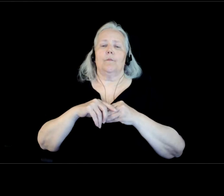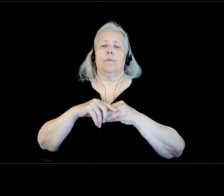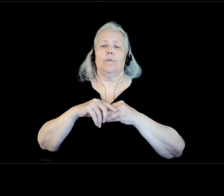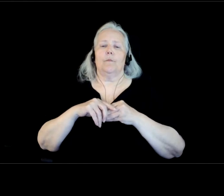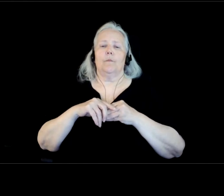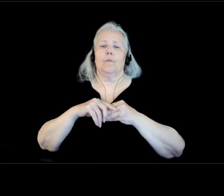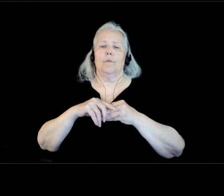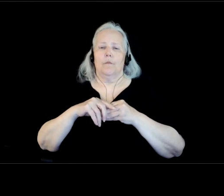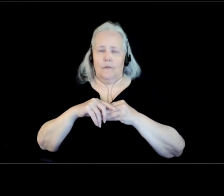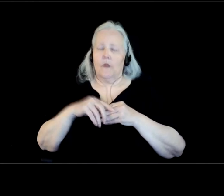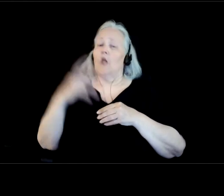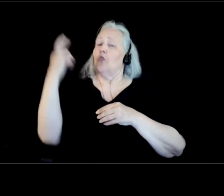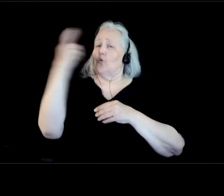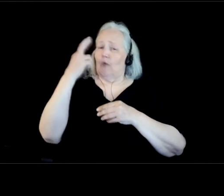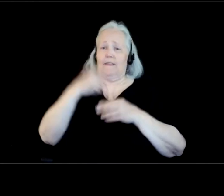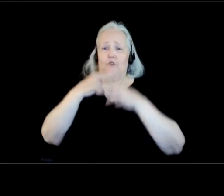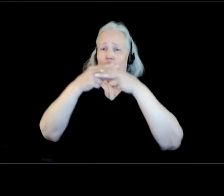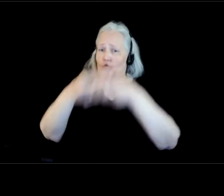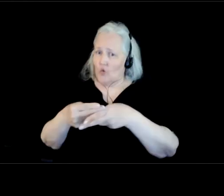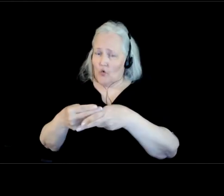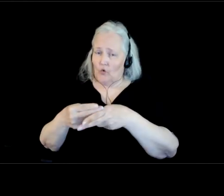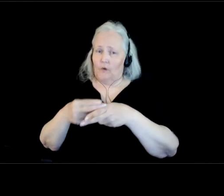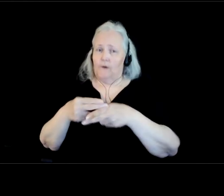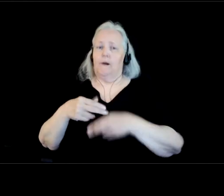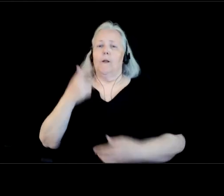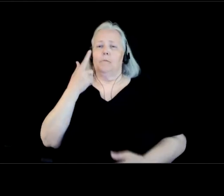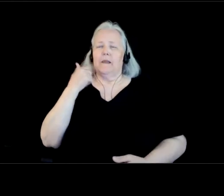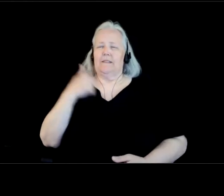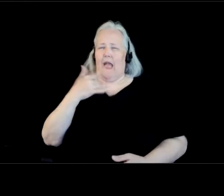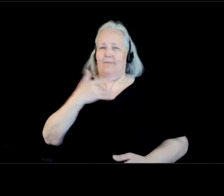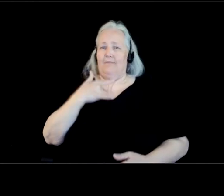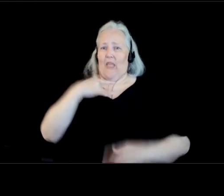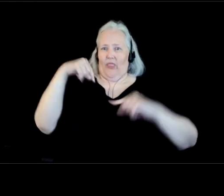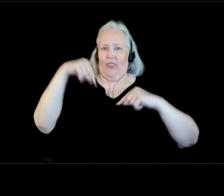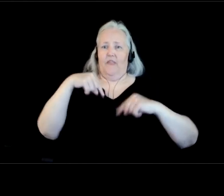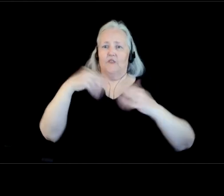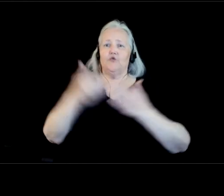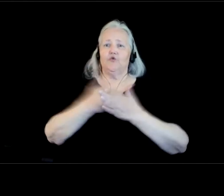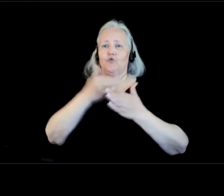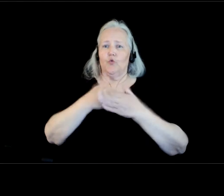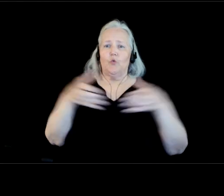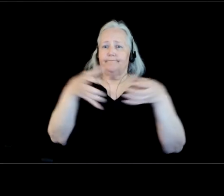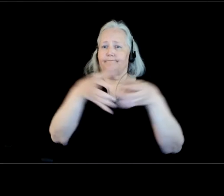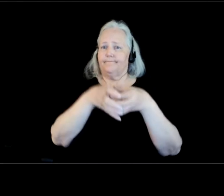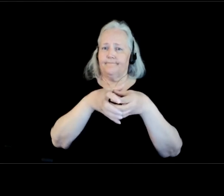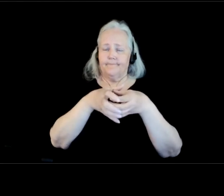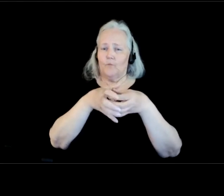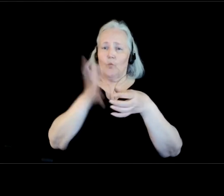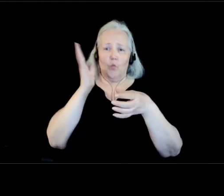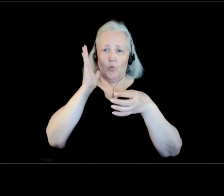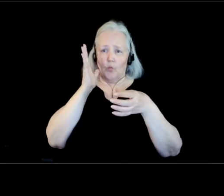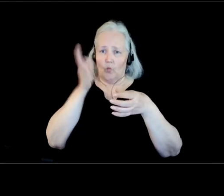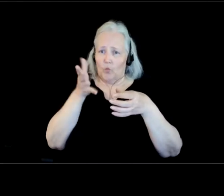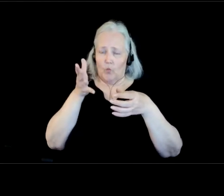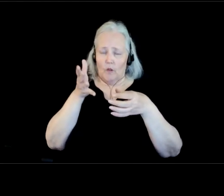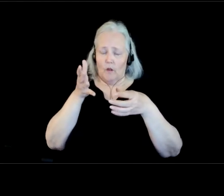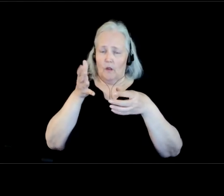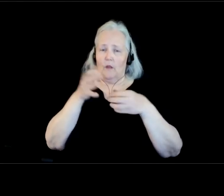in part because one of the things I see this section as being able to do, given, for example, the